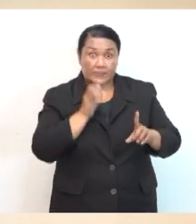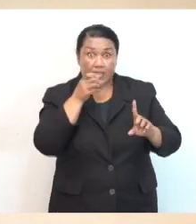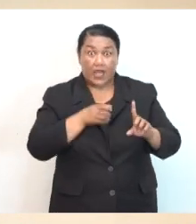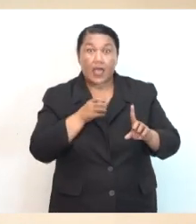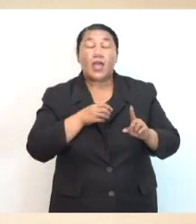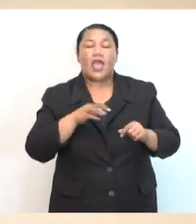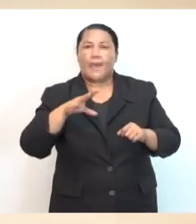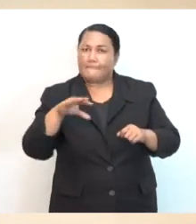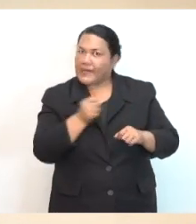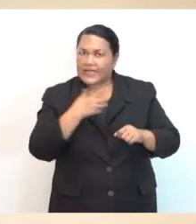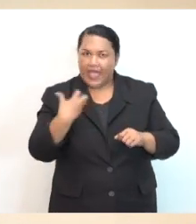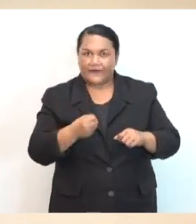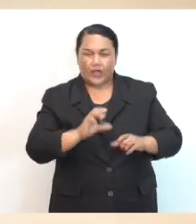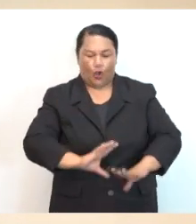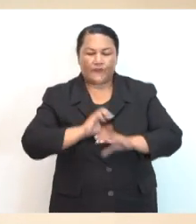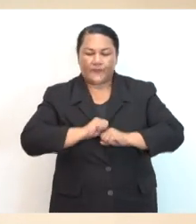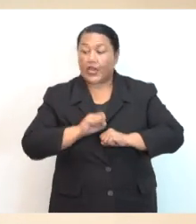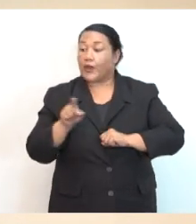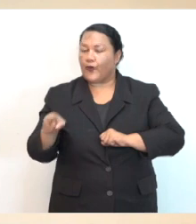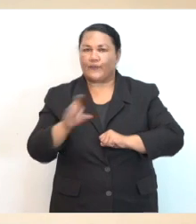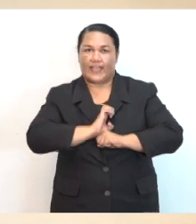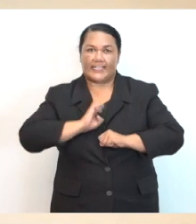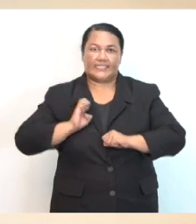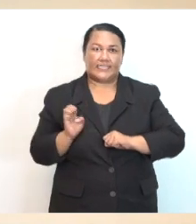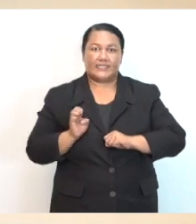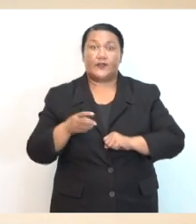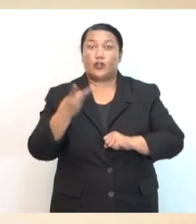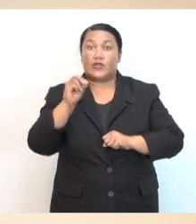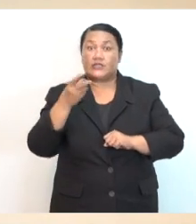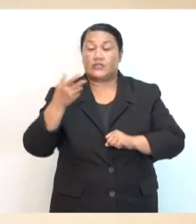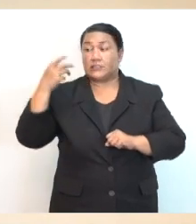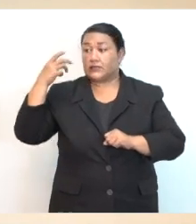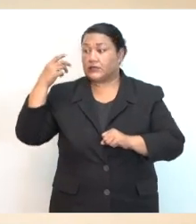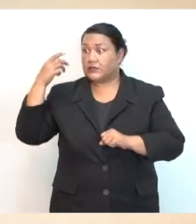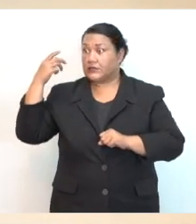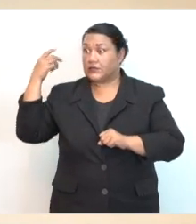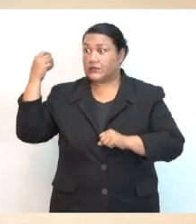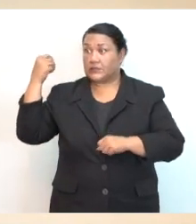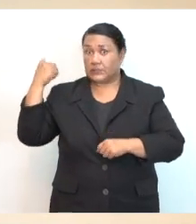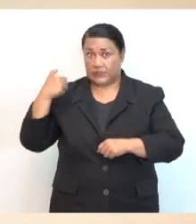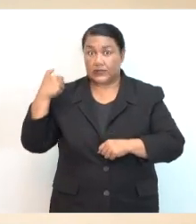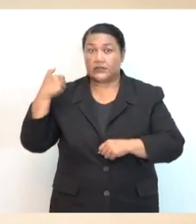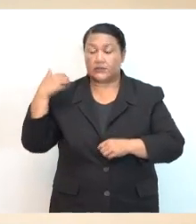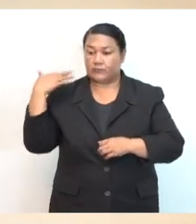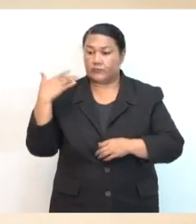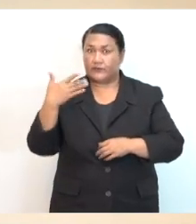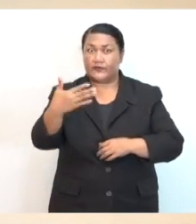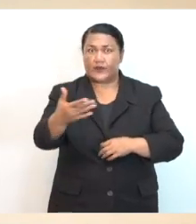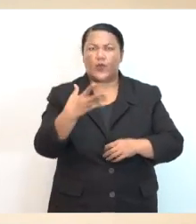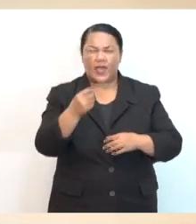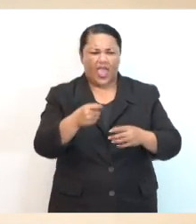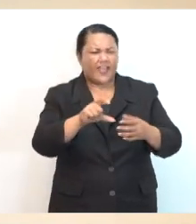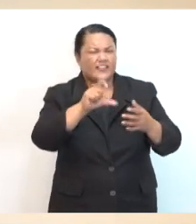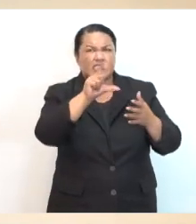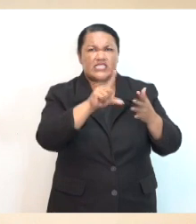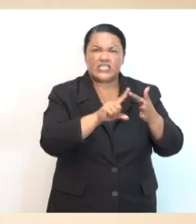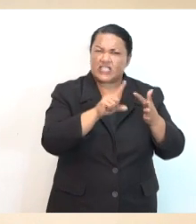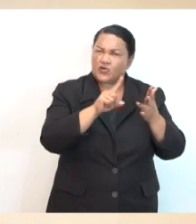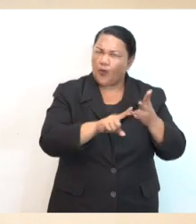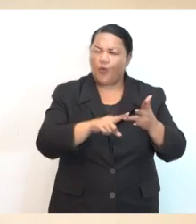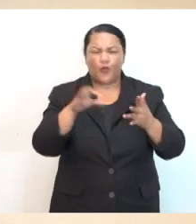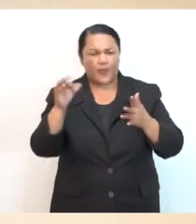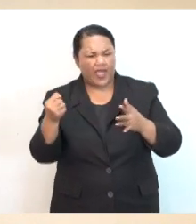executive. Since 2006, when commissioners, CEOs, and permanent secretaries, various civil servants, police commissioners,